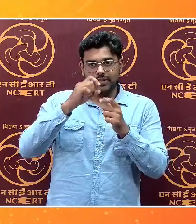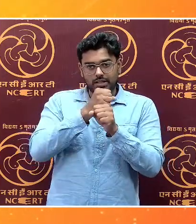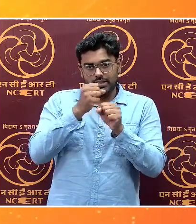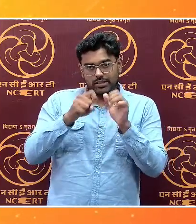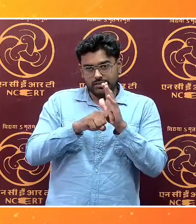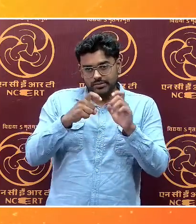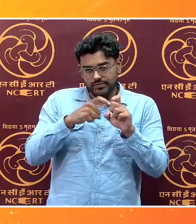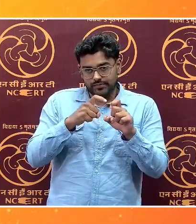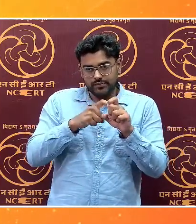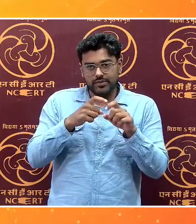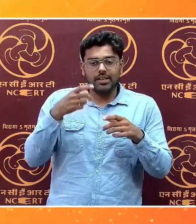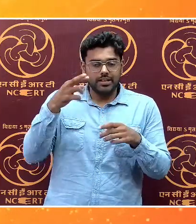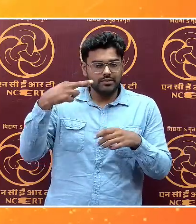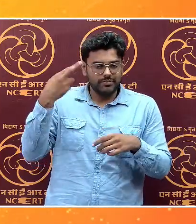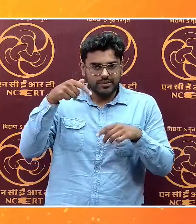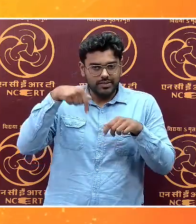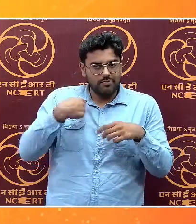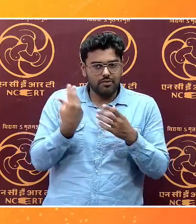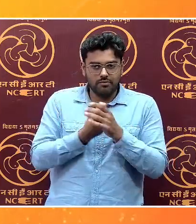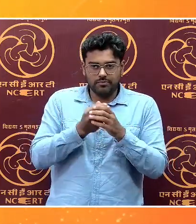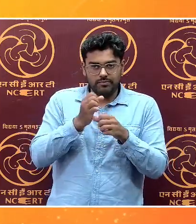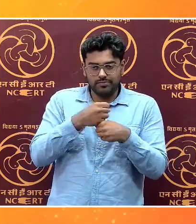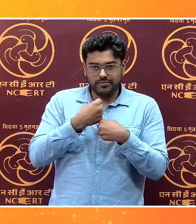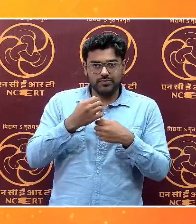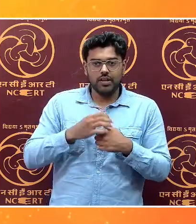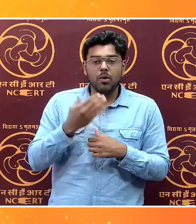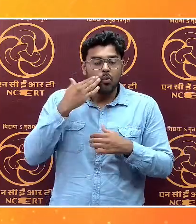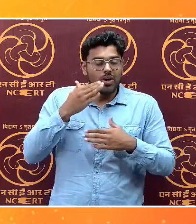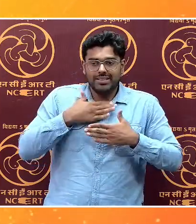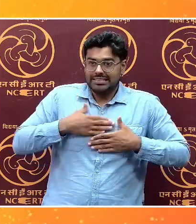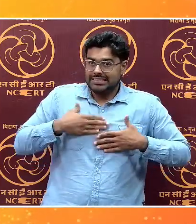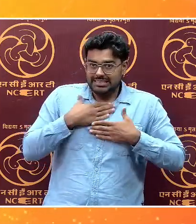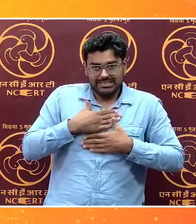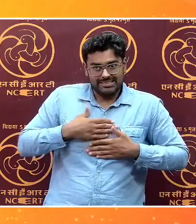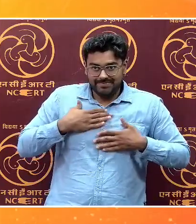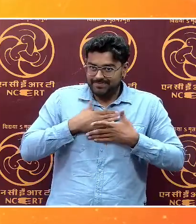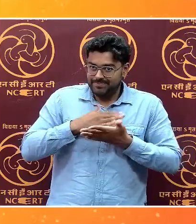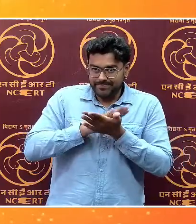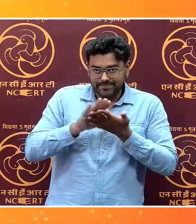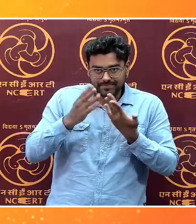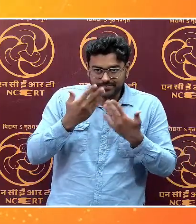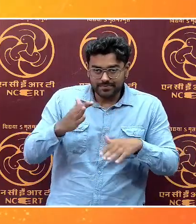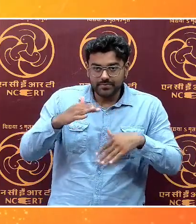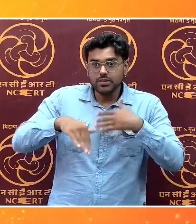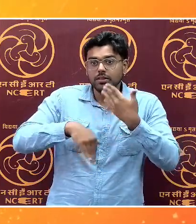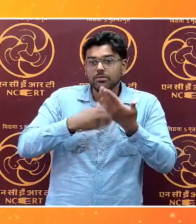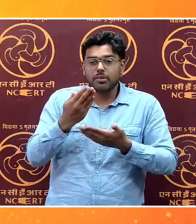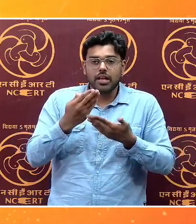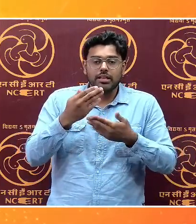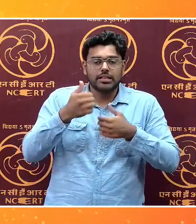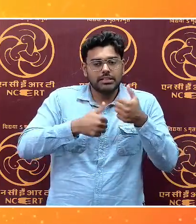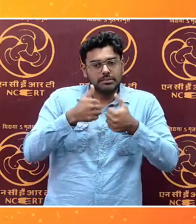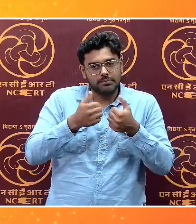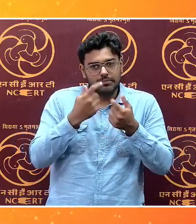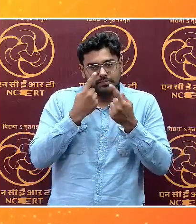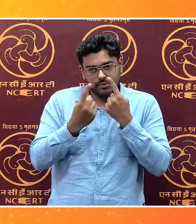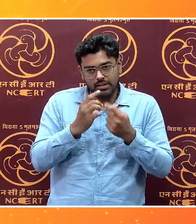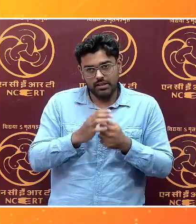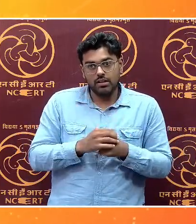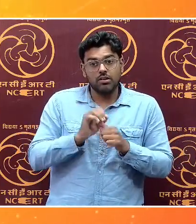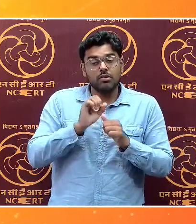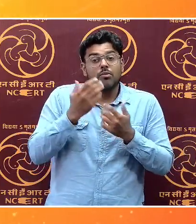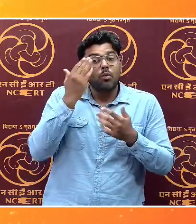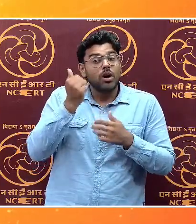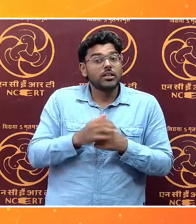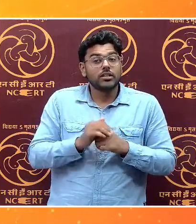have designed this activity. Now, after enjoying this activity, we are going to assess you for preparing